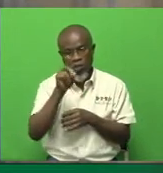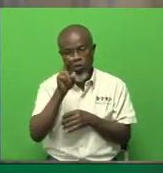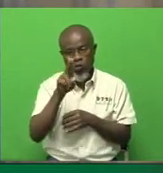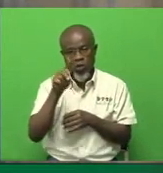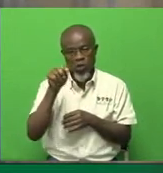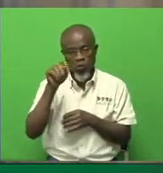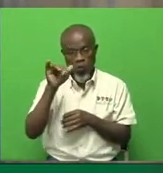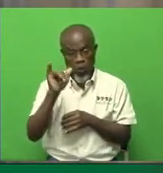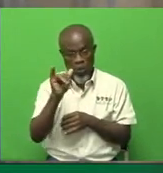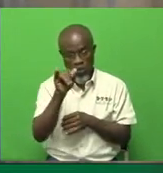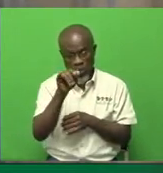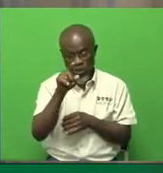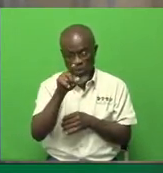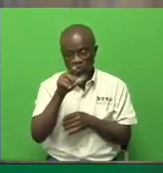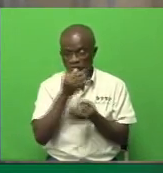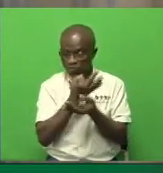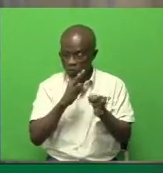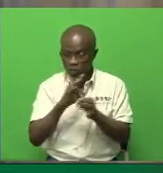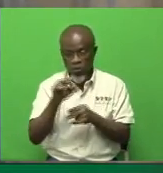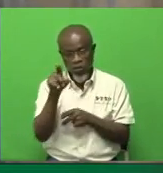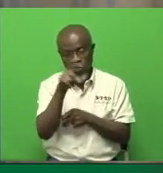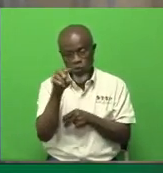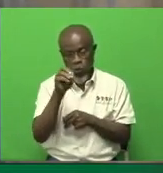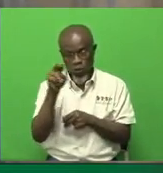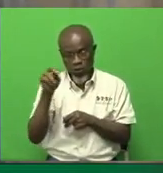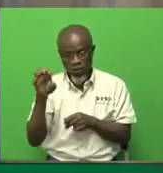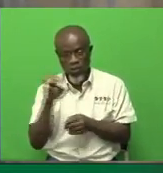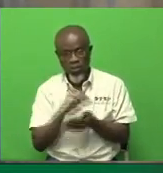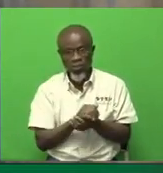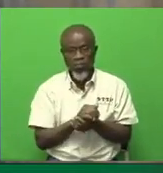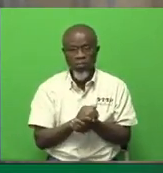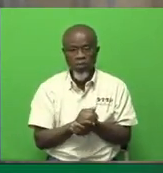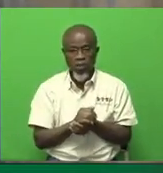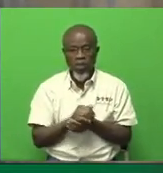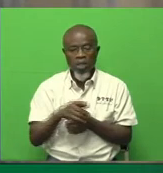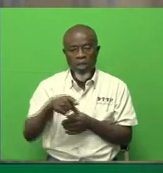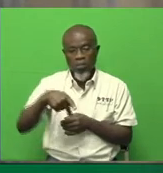and the Port of Spain port revitals revitalization